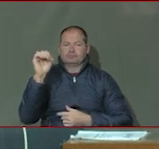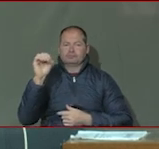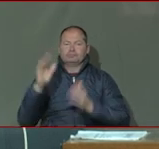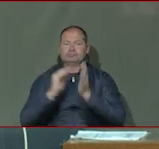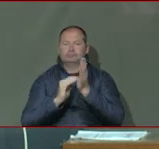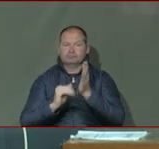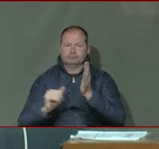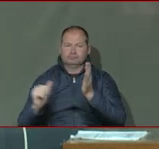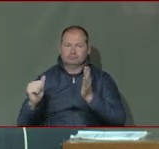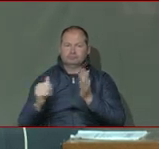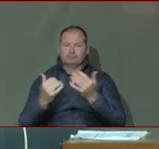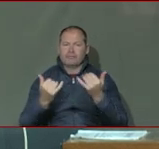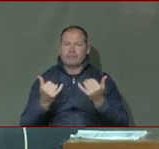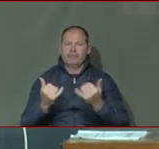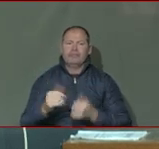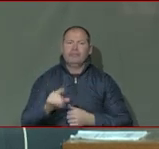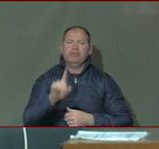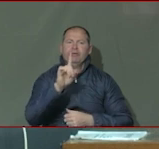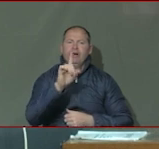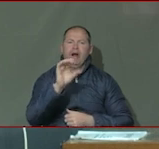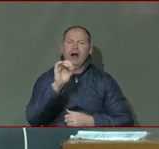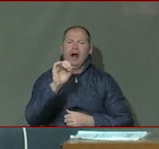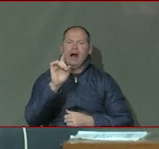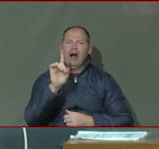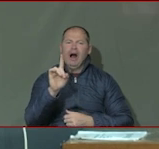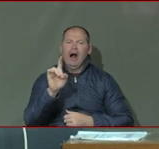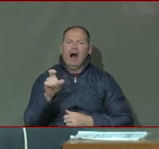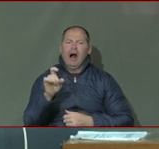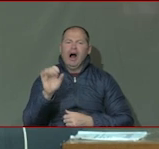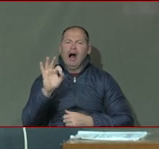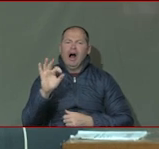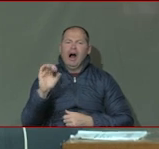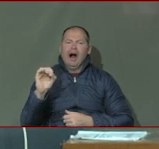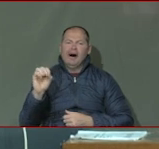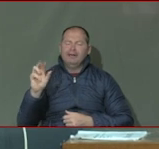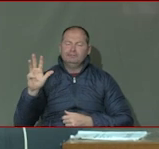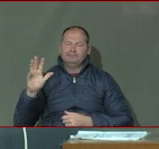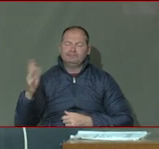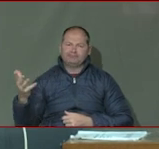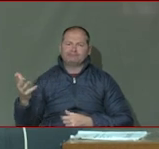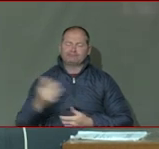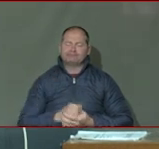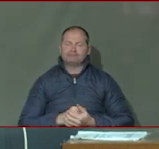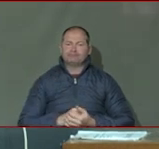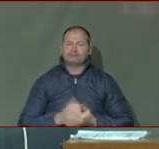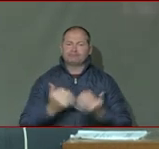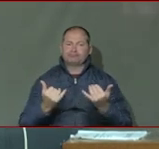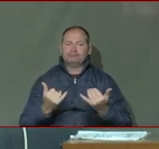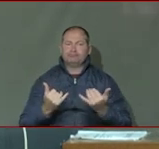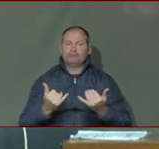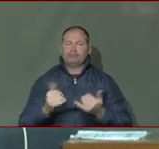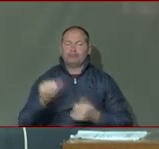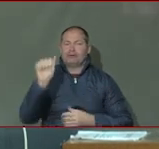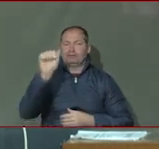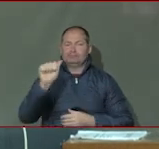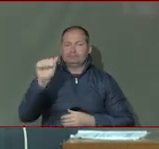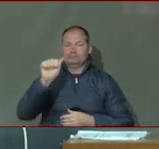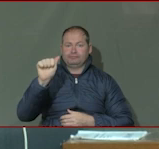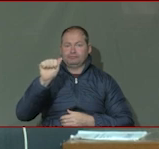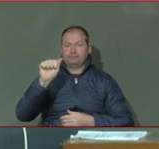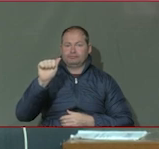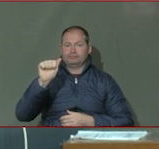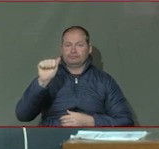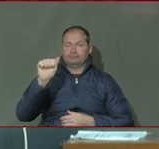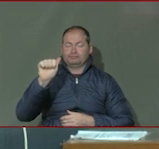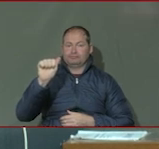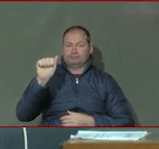so theta is equal to 101,309, etc. So here we can say that alpha, we know in this case